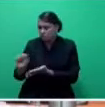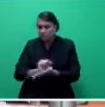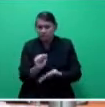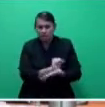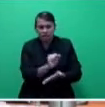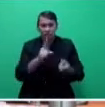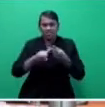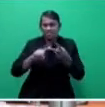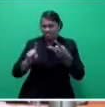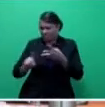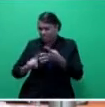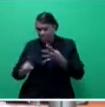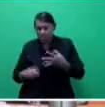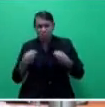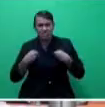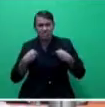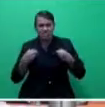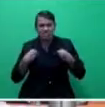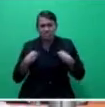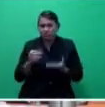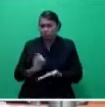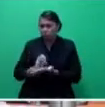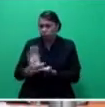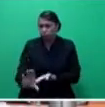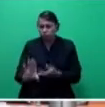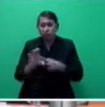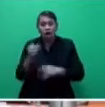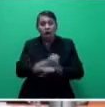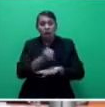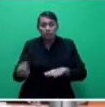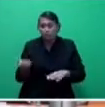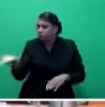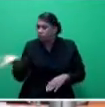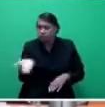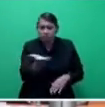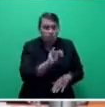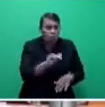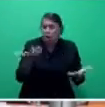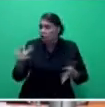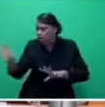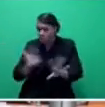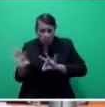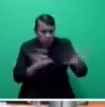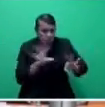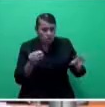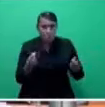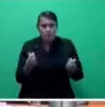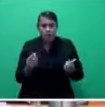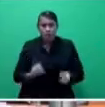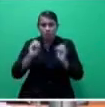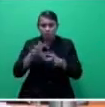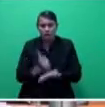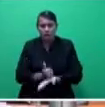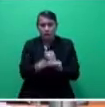million into government coffers. And we know that again, traditionally, as has been some of the